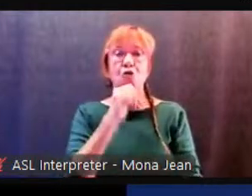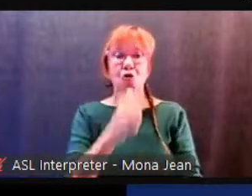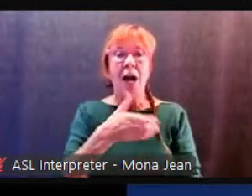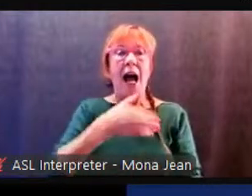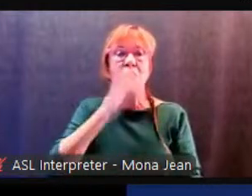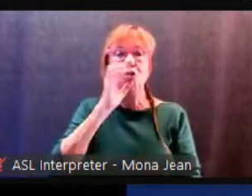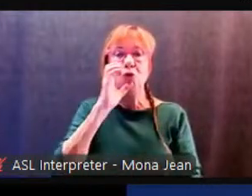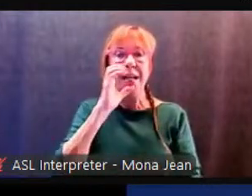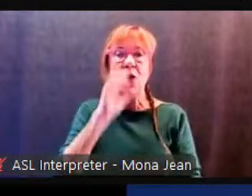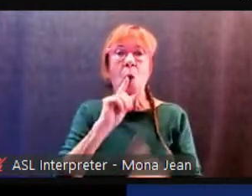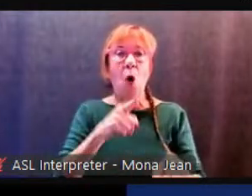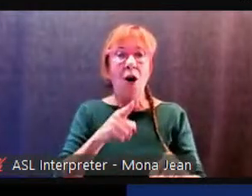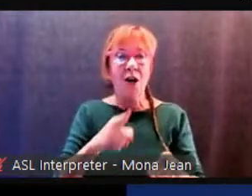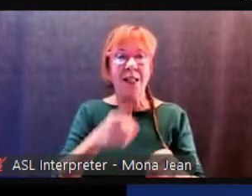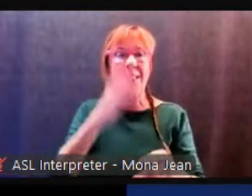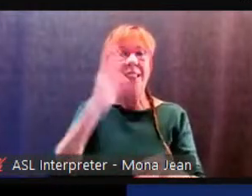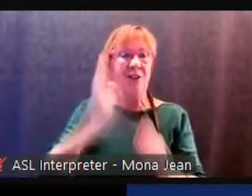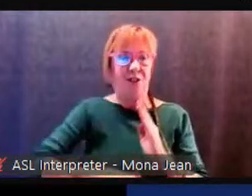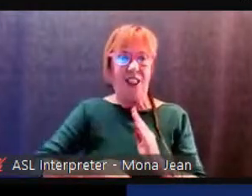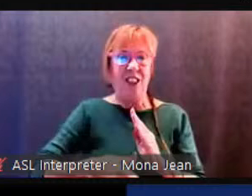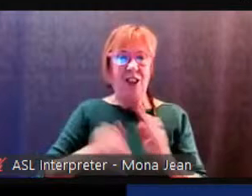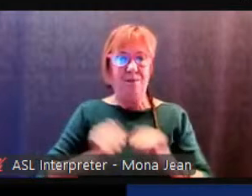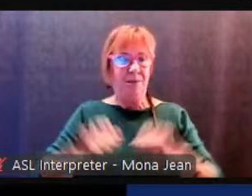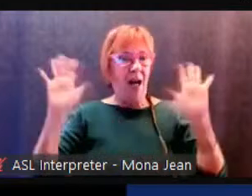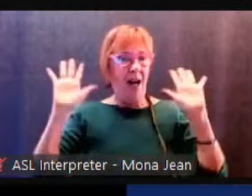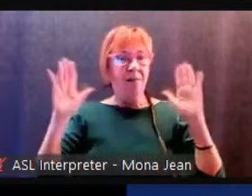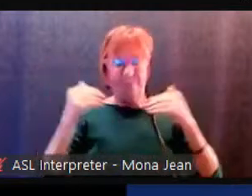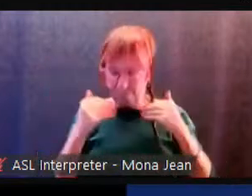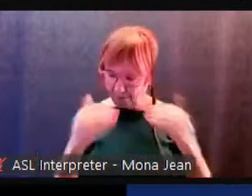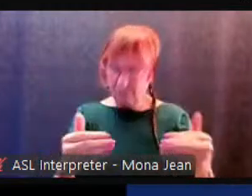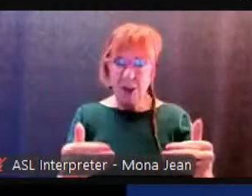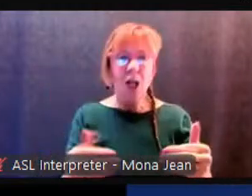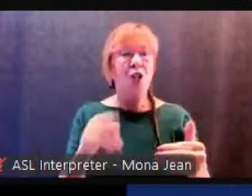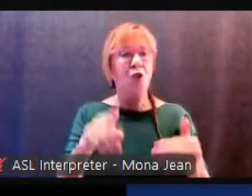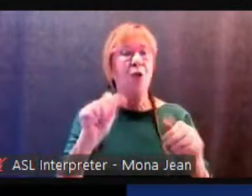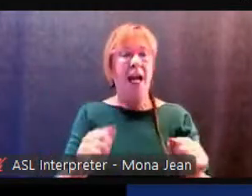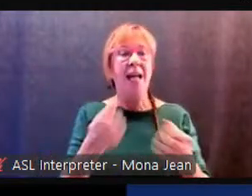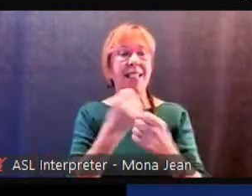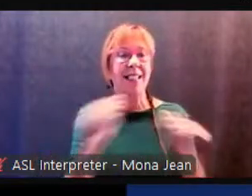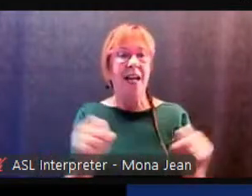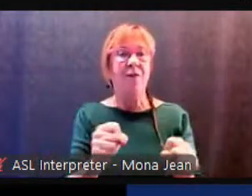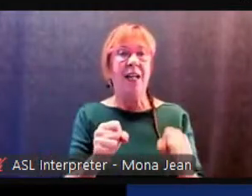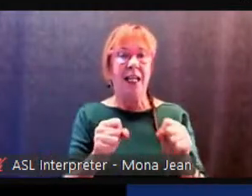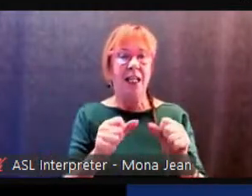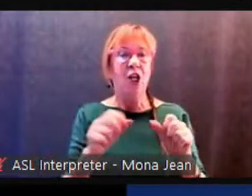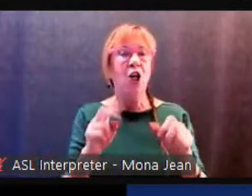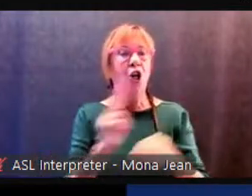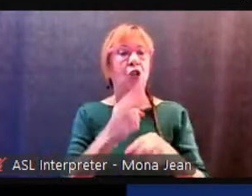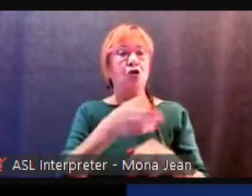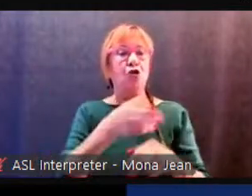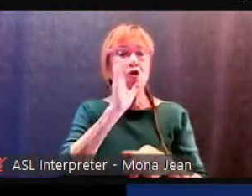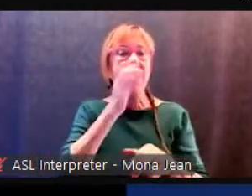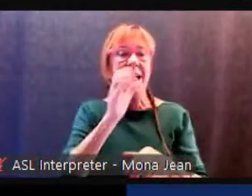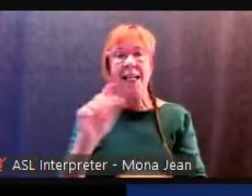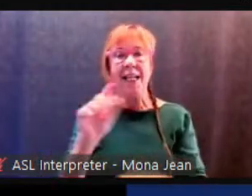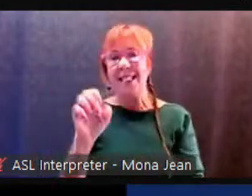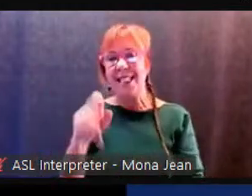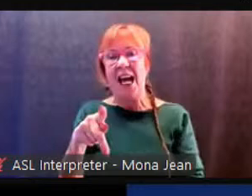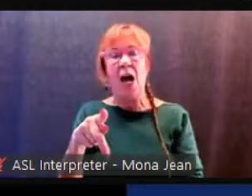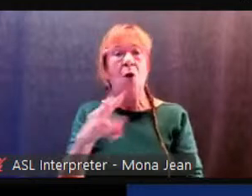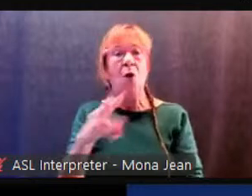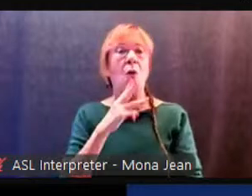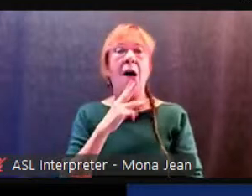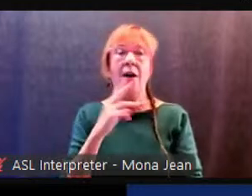service area. Residents within the Lincoln service area may now safely resume use of their tap water for drinking and all